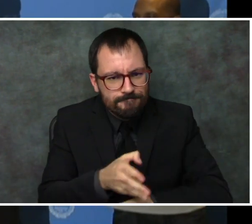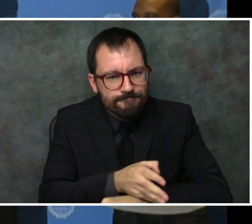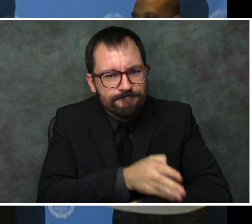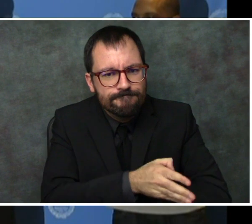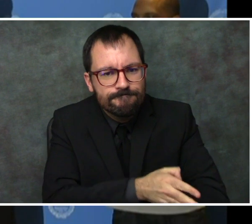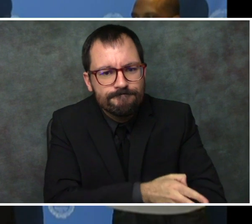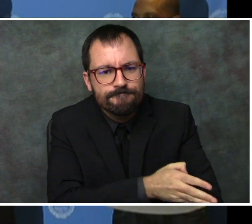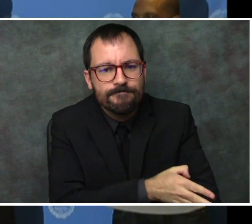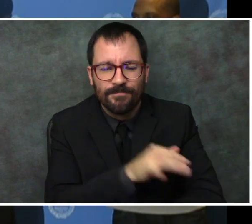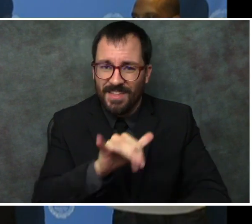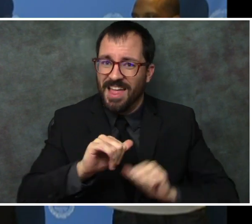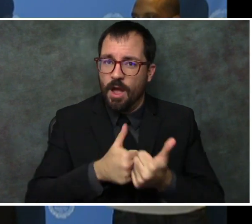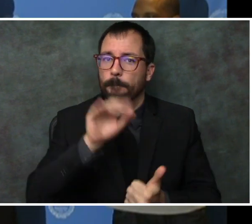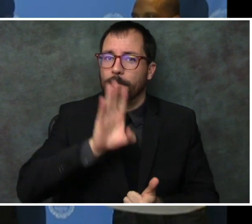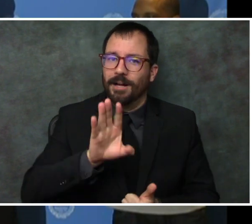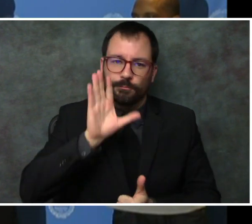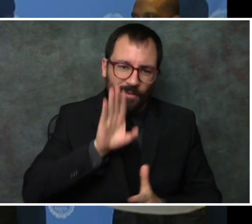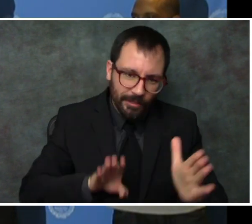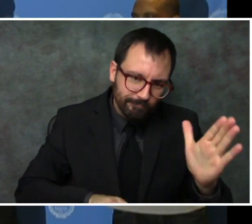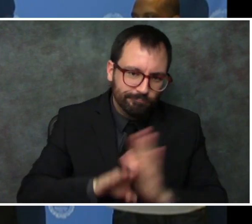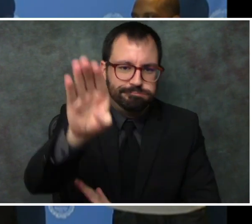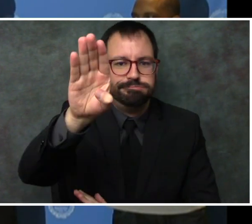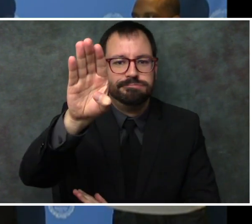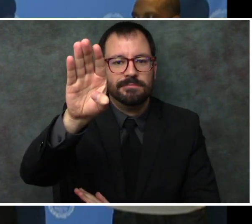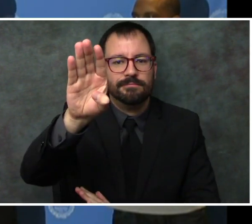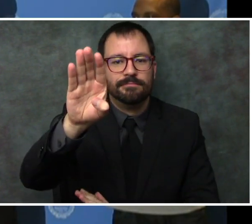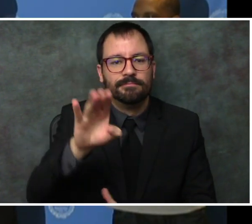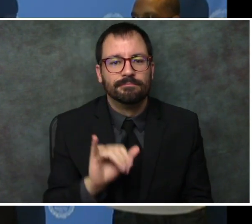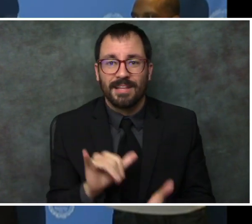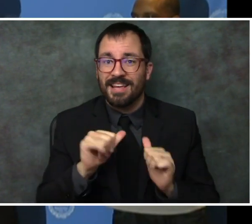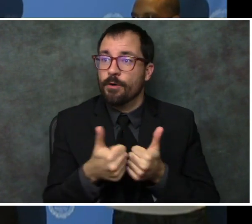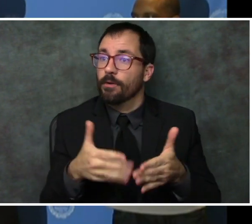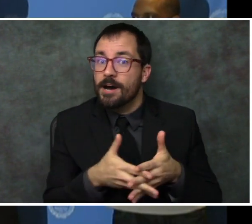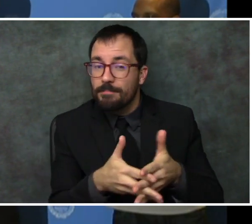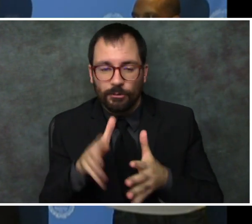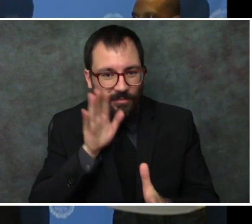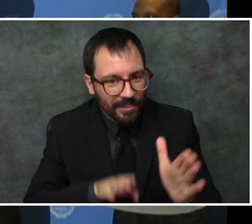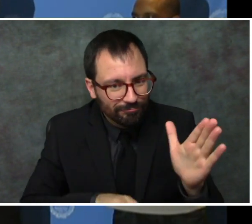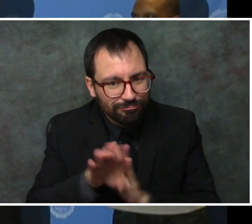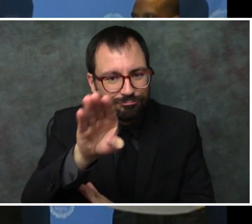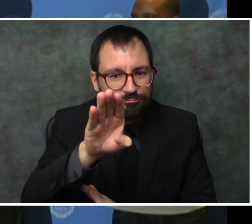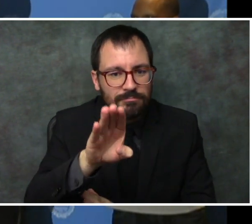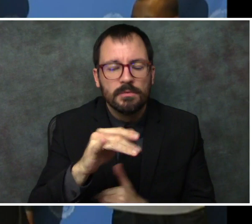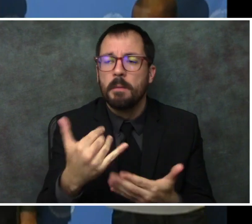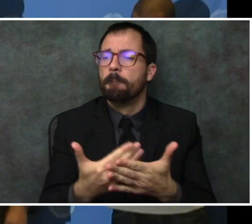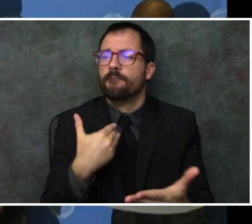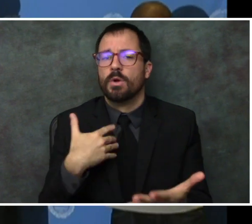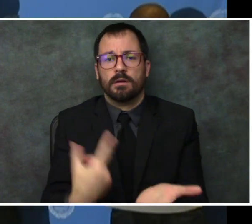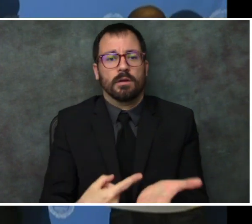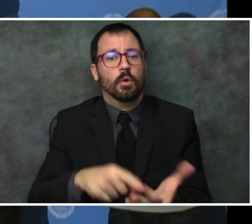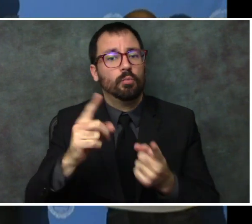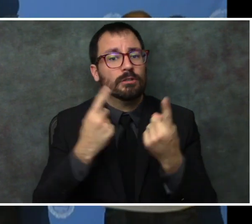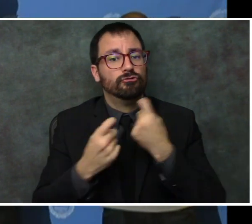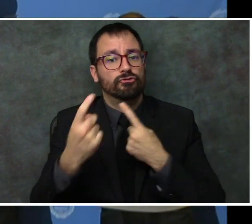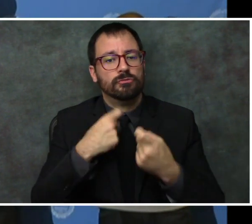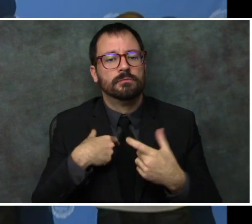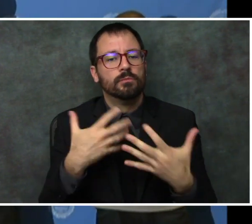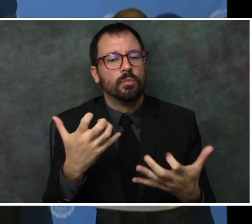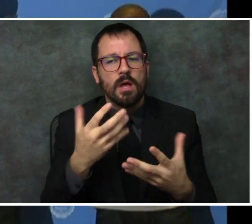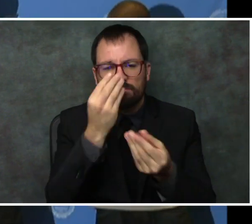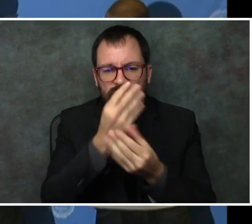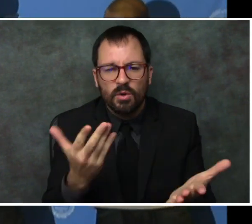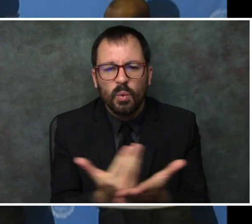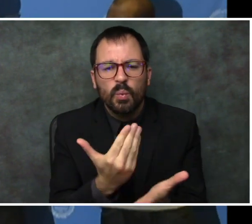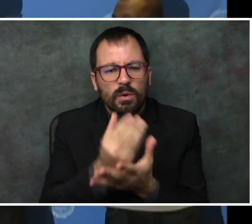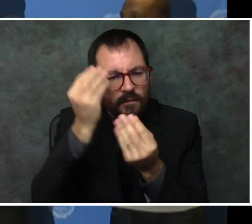America forward. Before I take questions, I want to update you on some of the work to keeping people in their homes